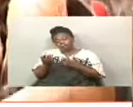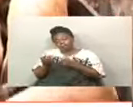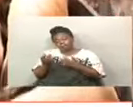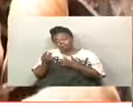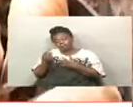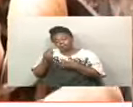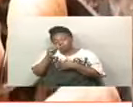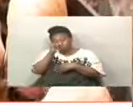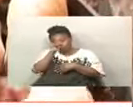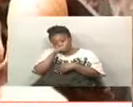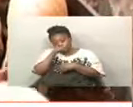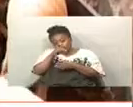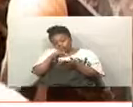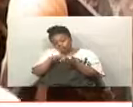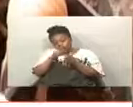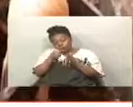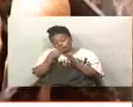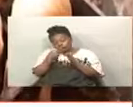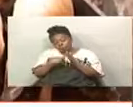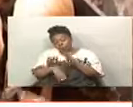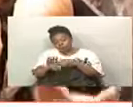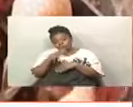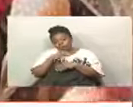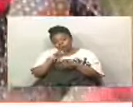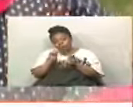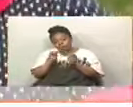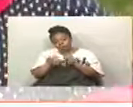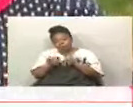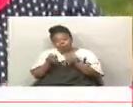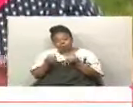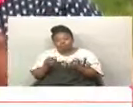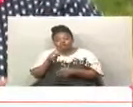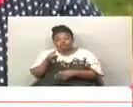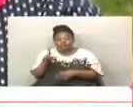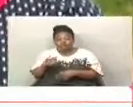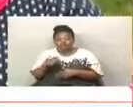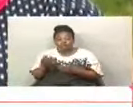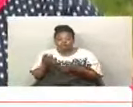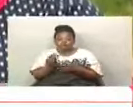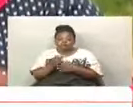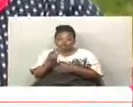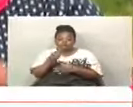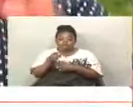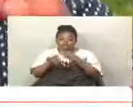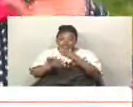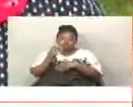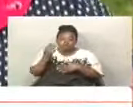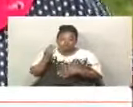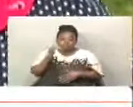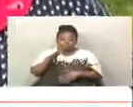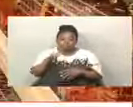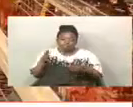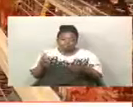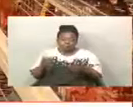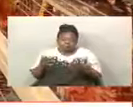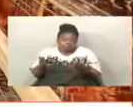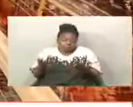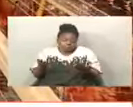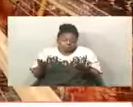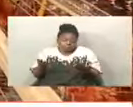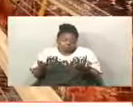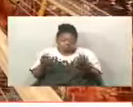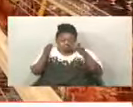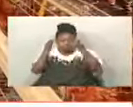through piggery, it means you just need to check what went wrong, maybe between you and God or you and your ancestors.